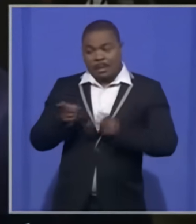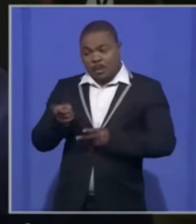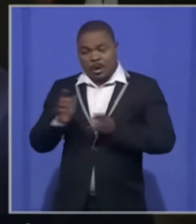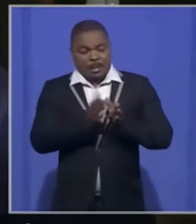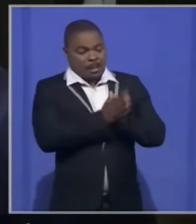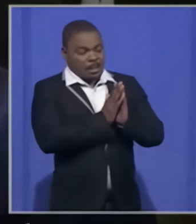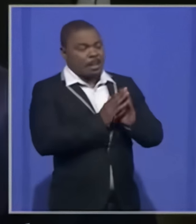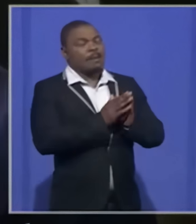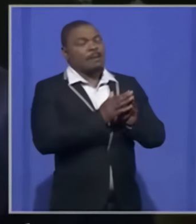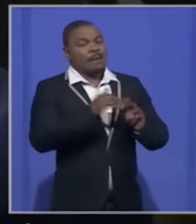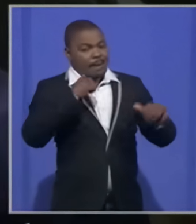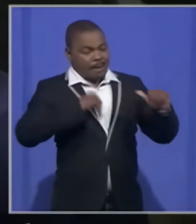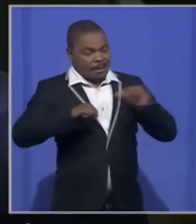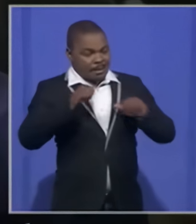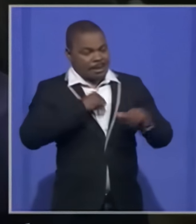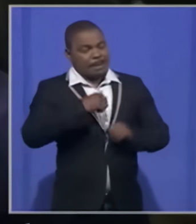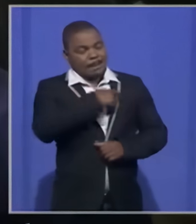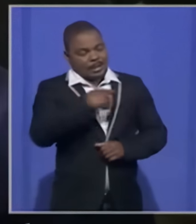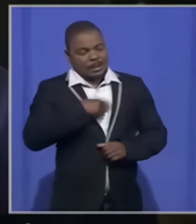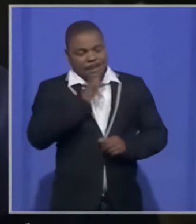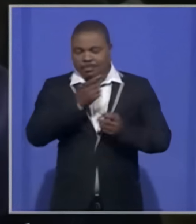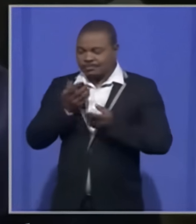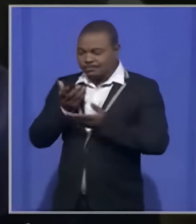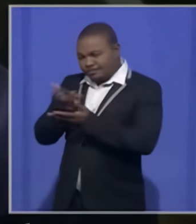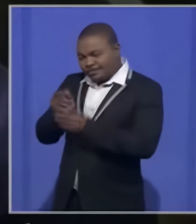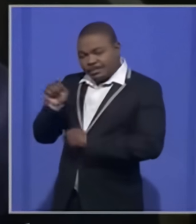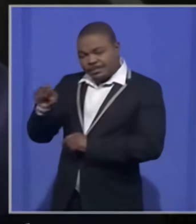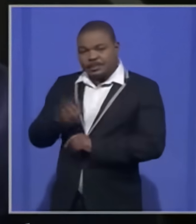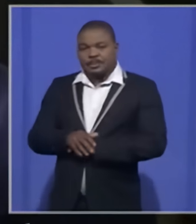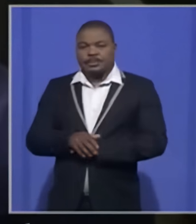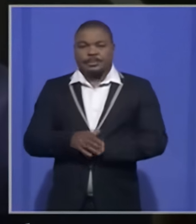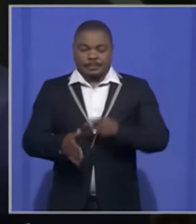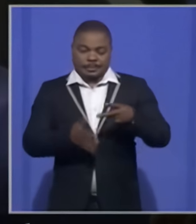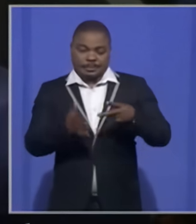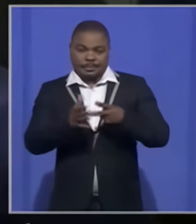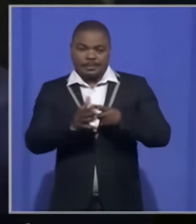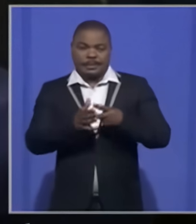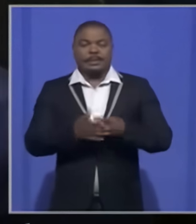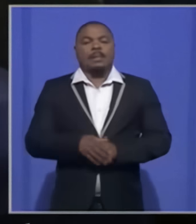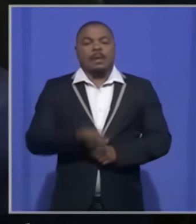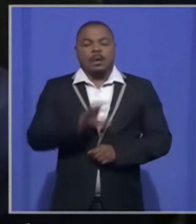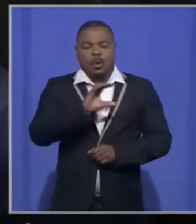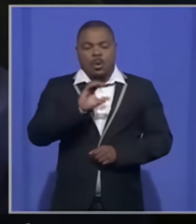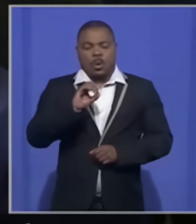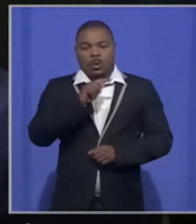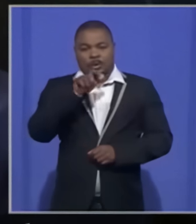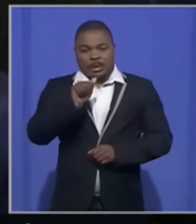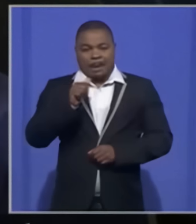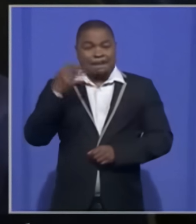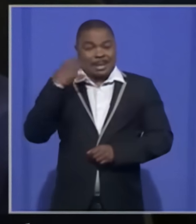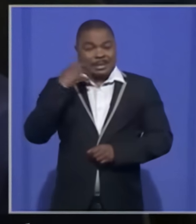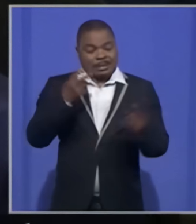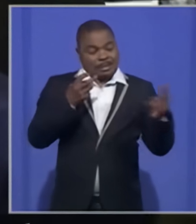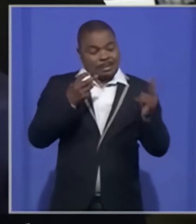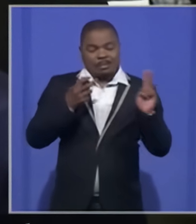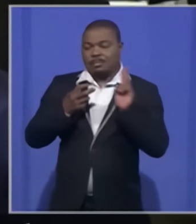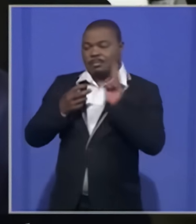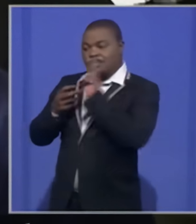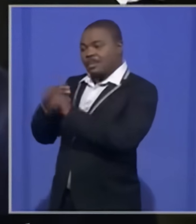acting president to deal with that matter. So together with the Minister of Culture went outside to meet with